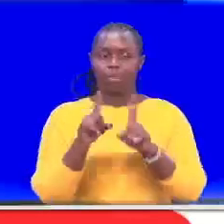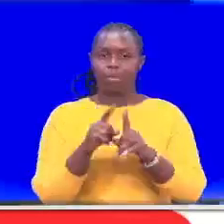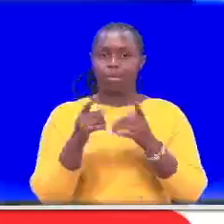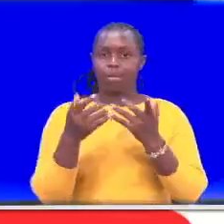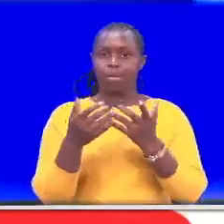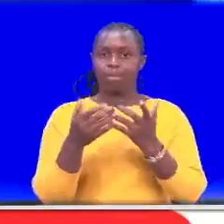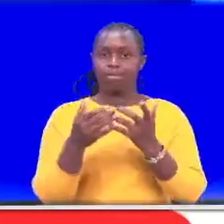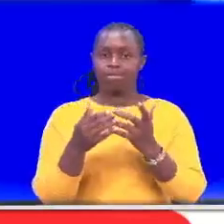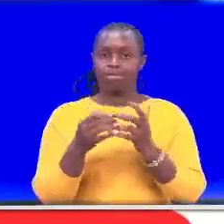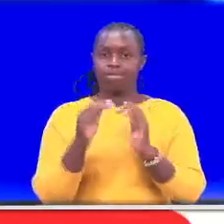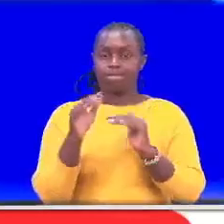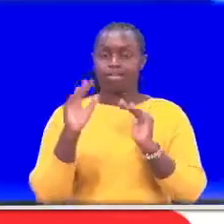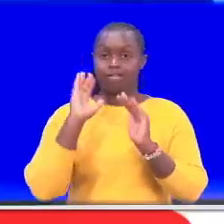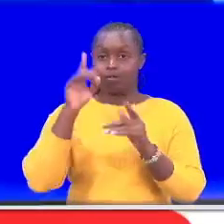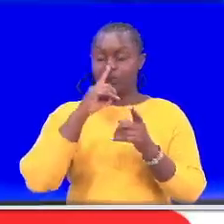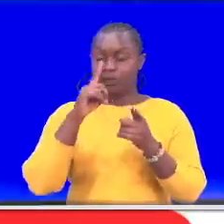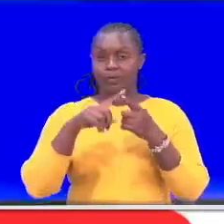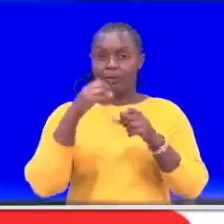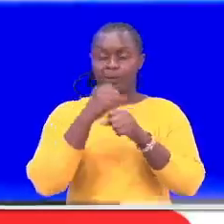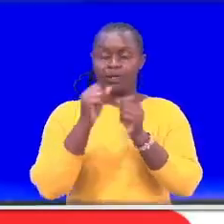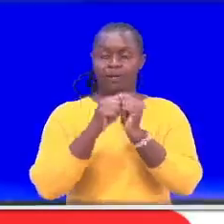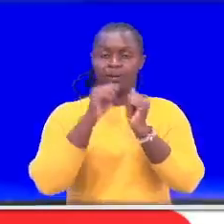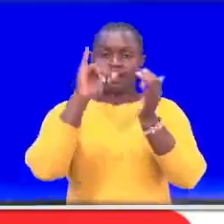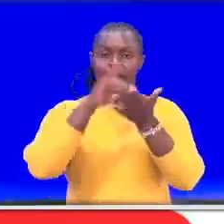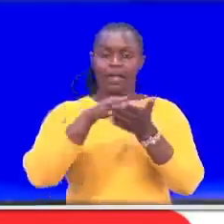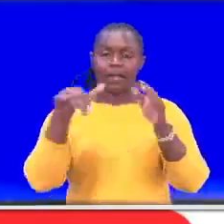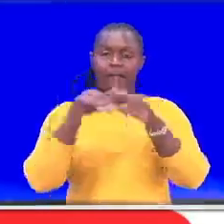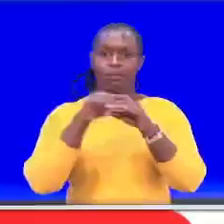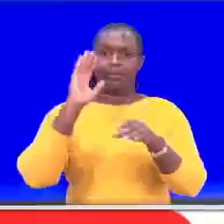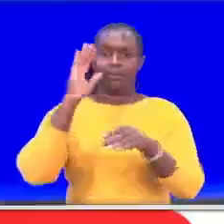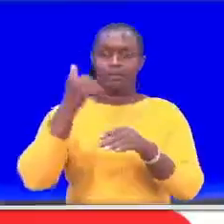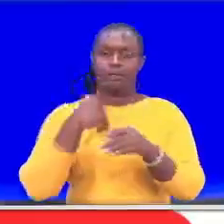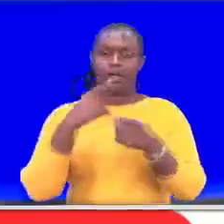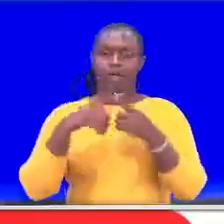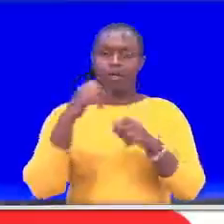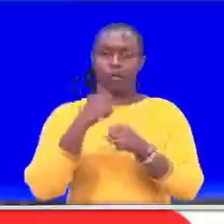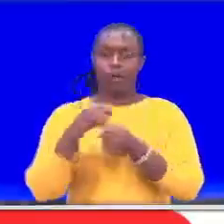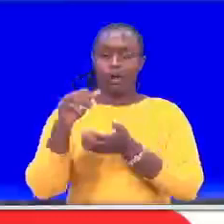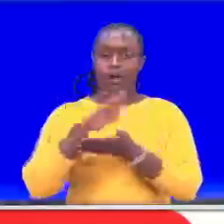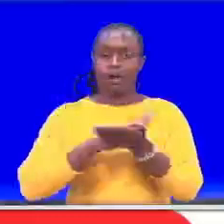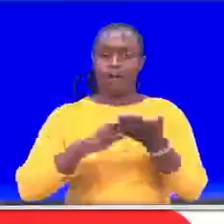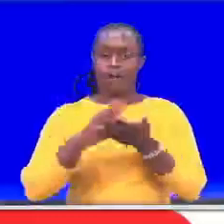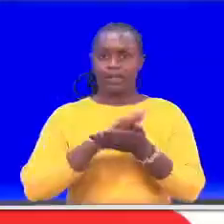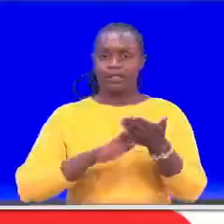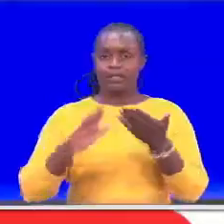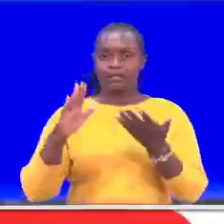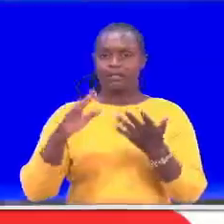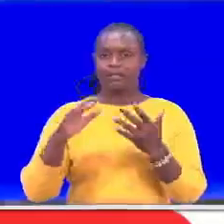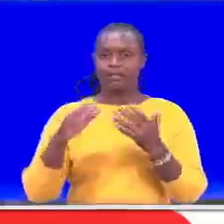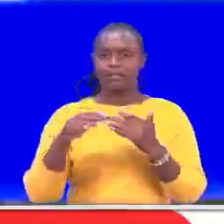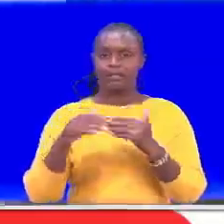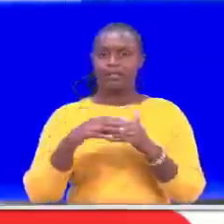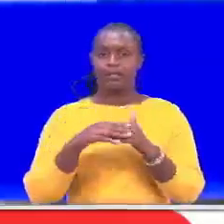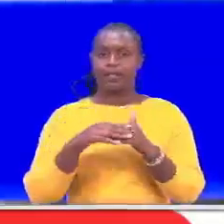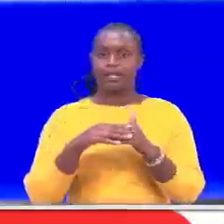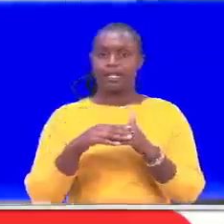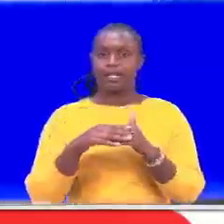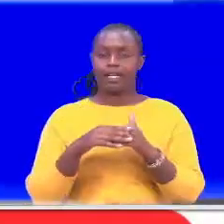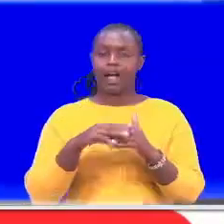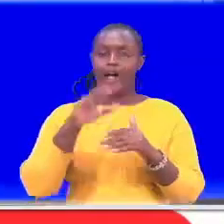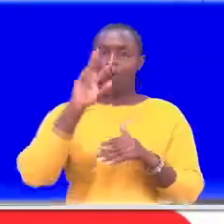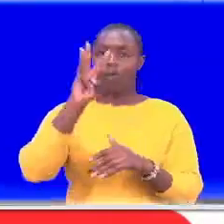which will see to it that members will have access to the web-based platforms. CMA Chief Executive Officer Wycliffe